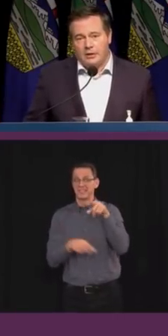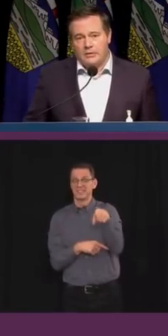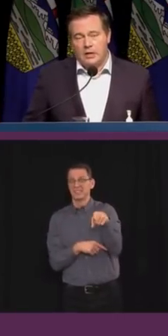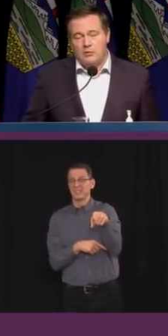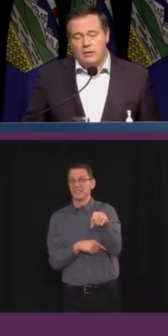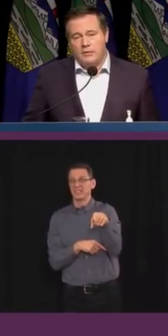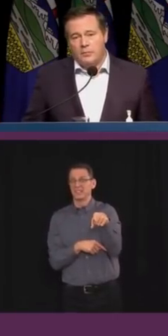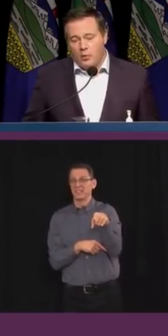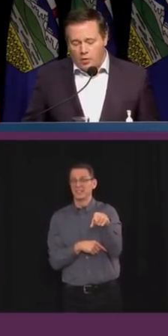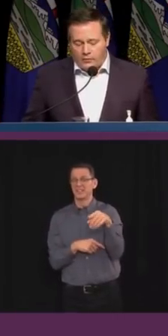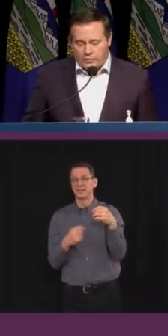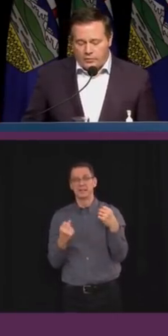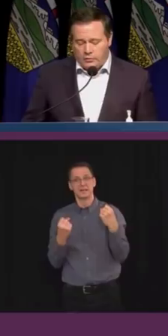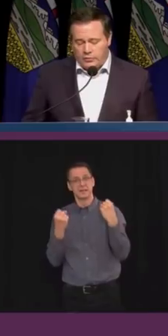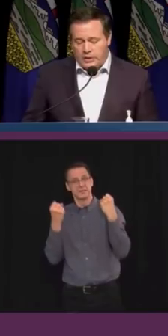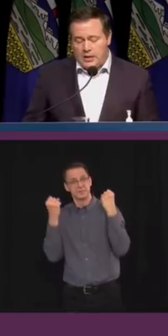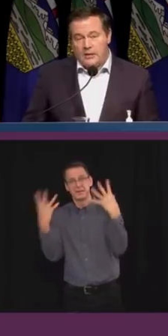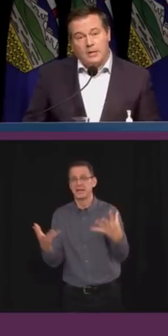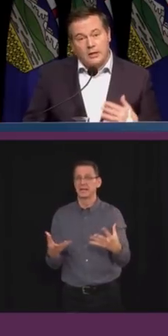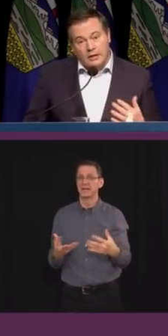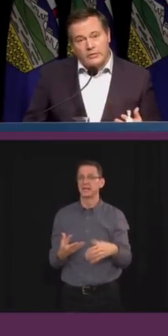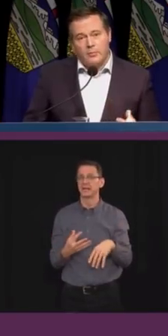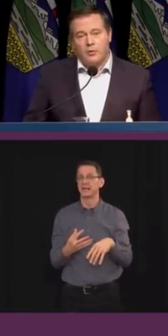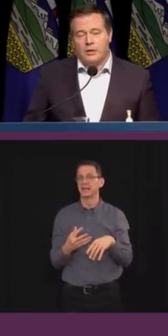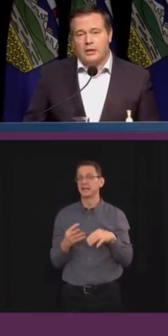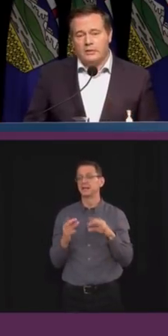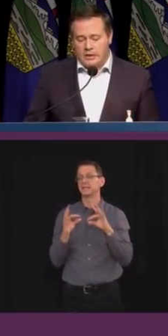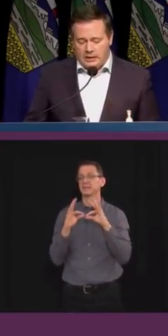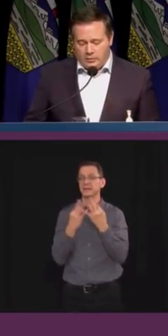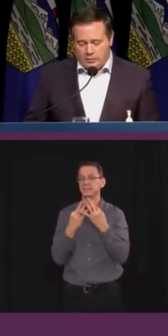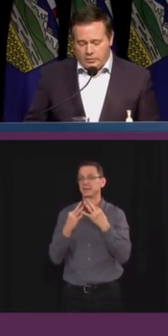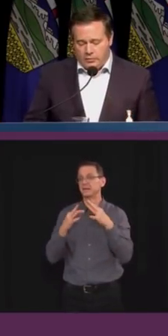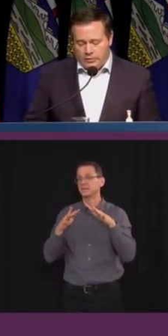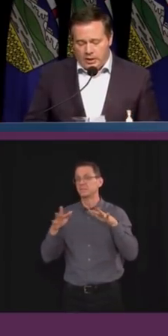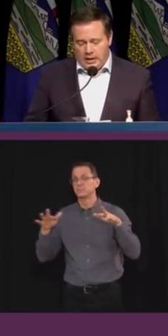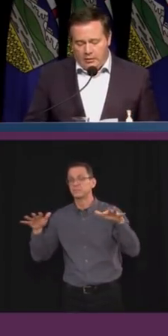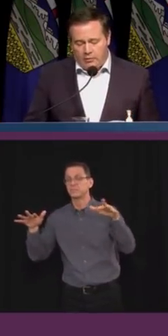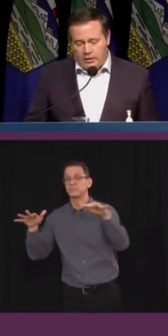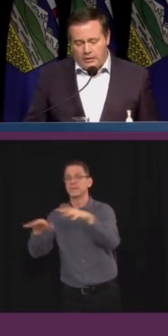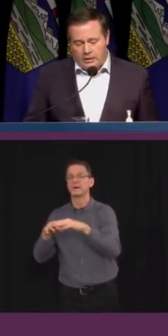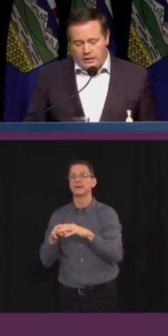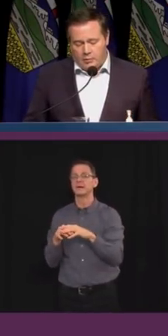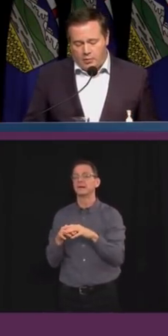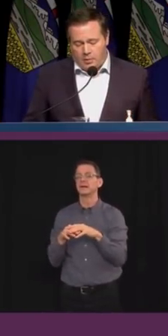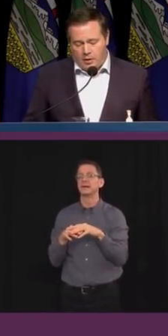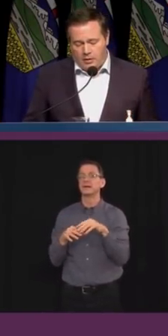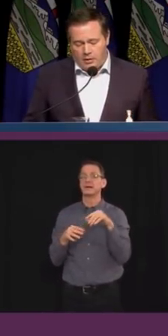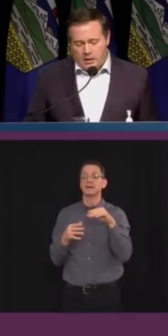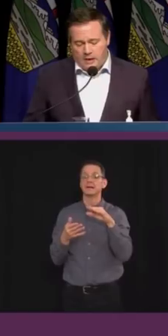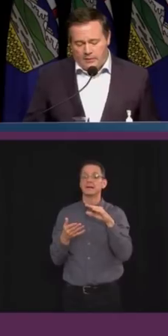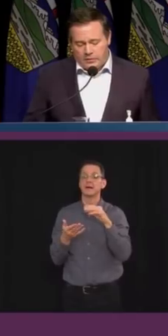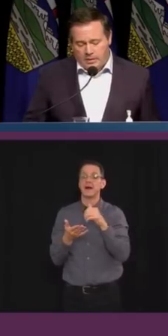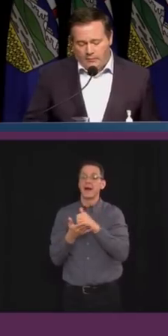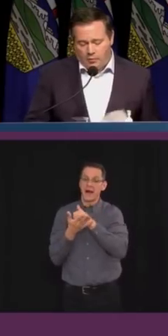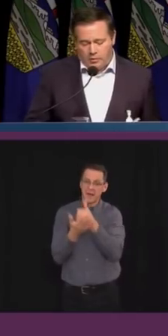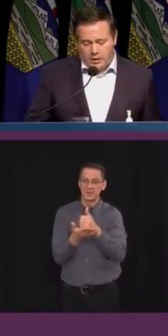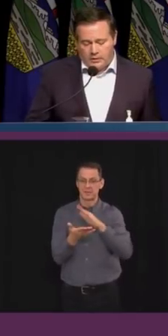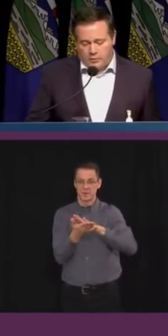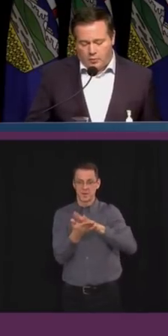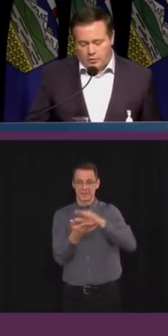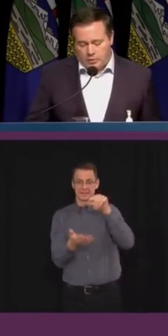of families who have the support of those schools, the mental health support the kids get at those schools, a critically important part of our